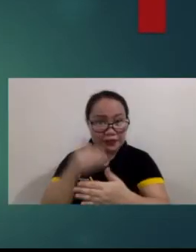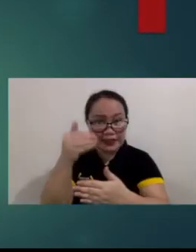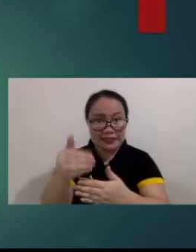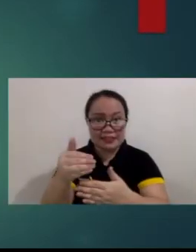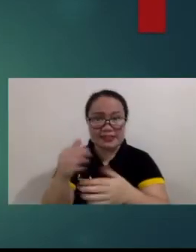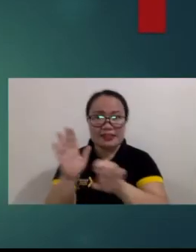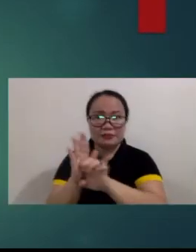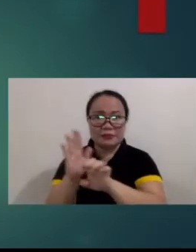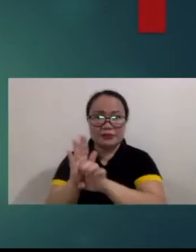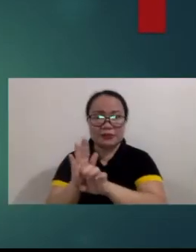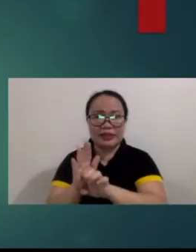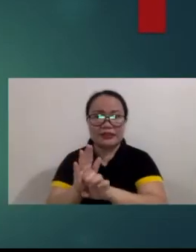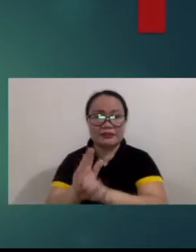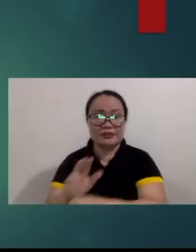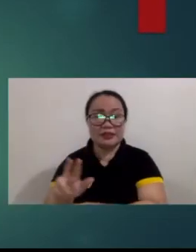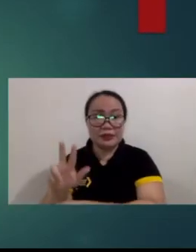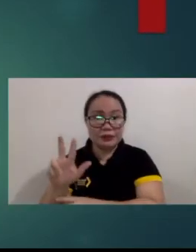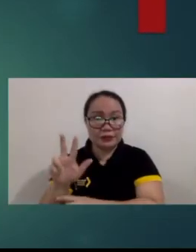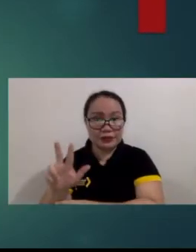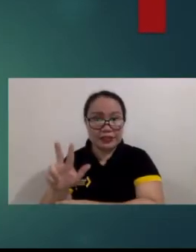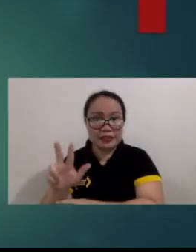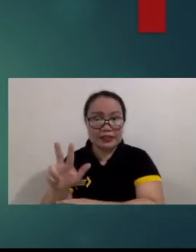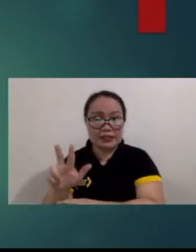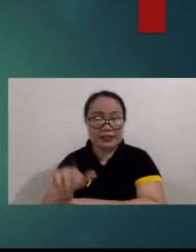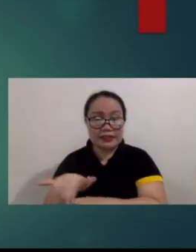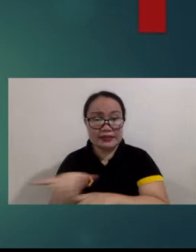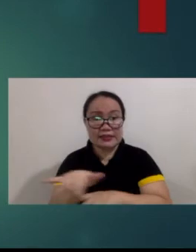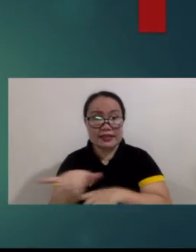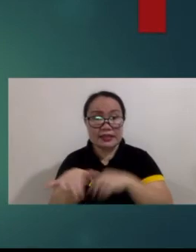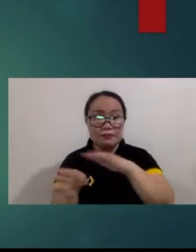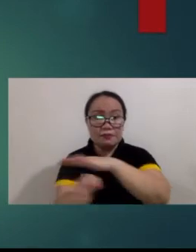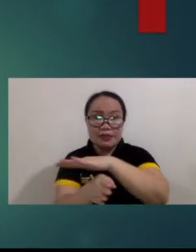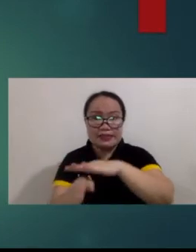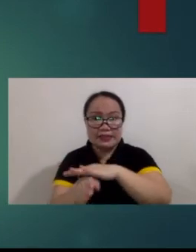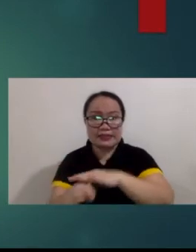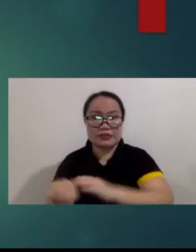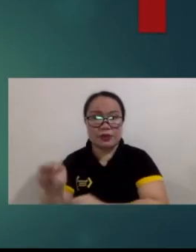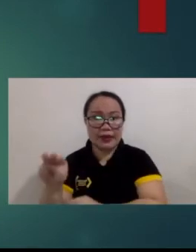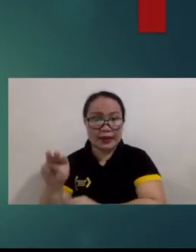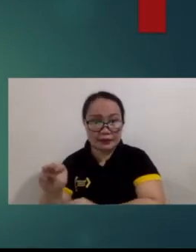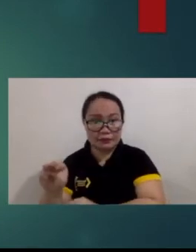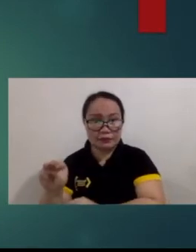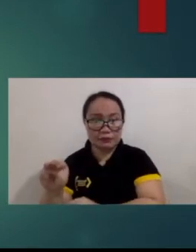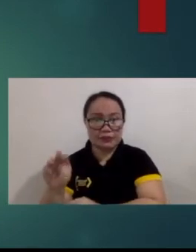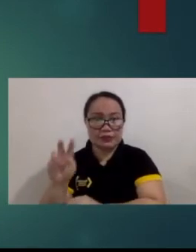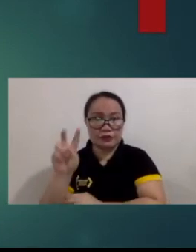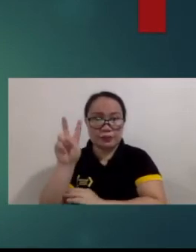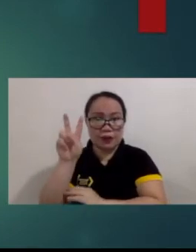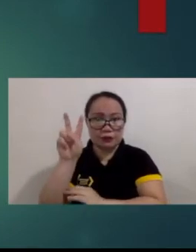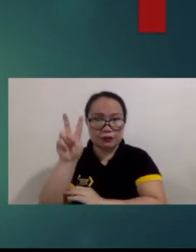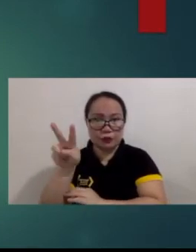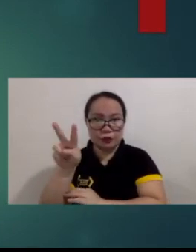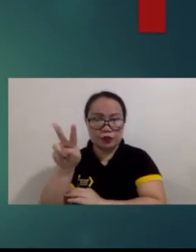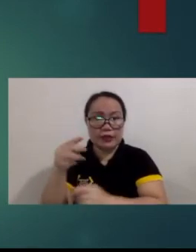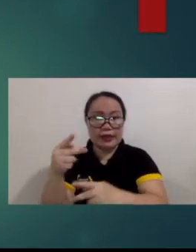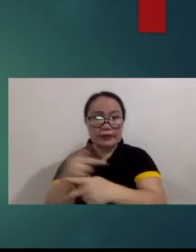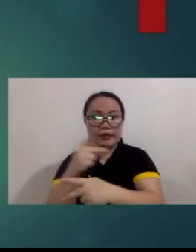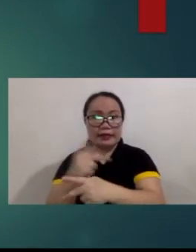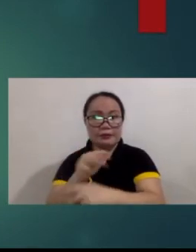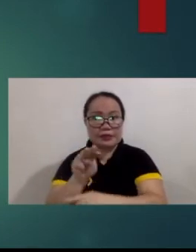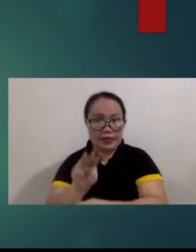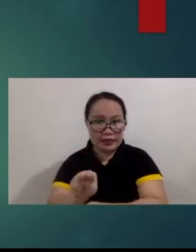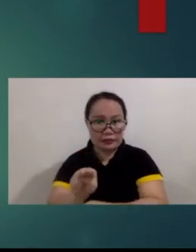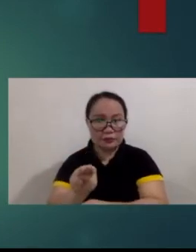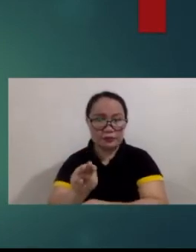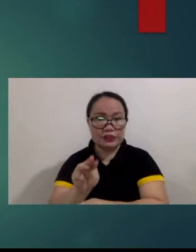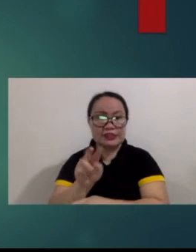For our next example, we have 3 the same bases. So m raised to the power of 2